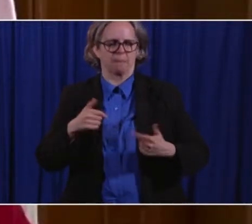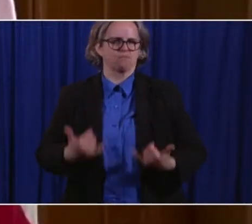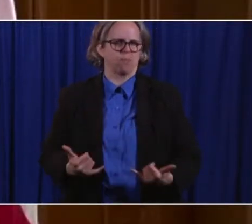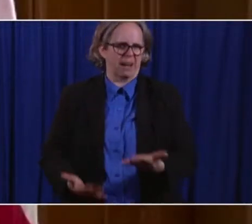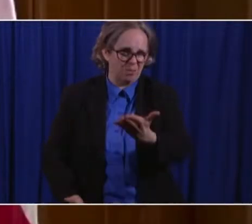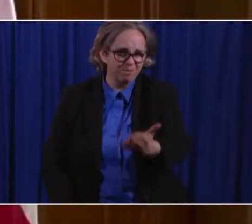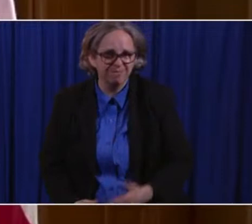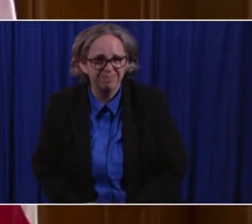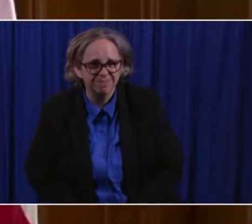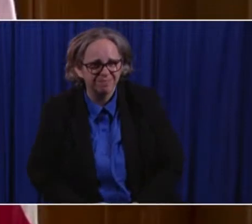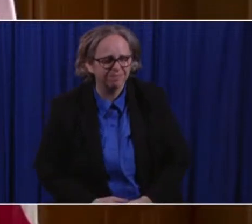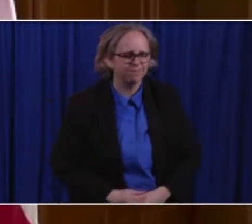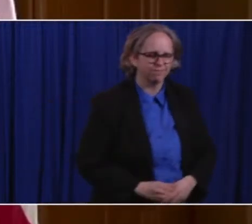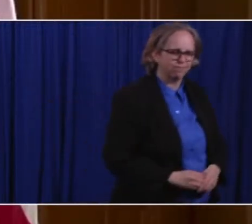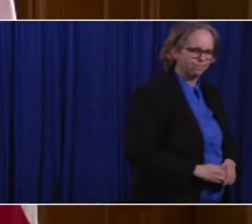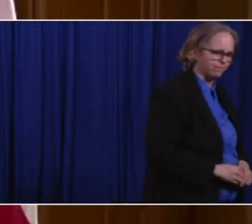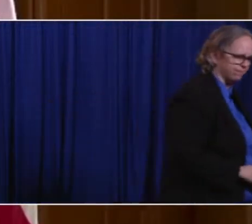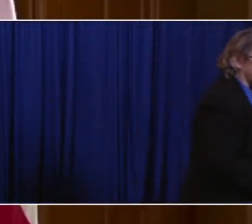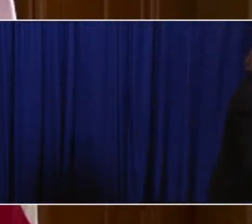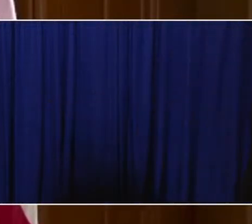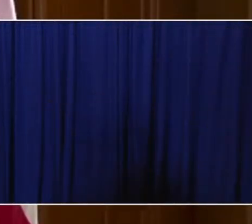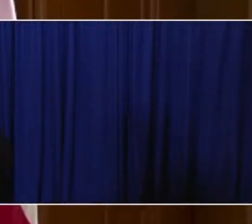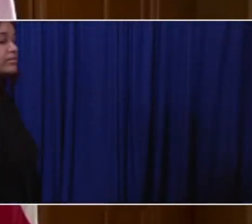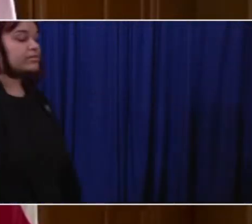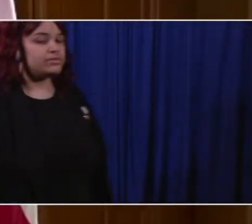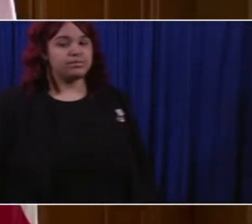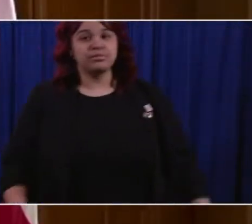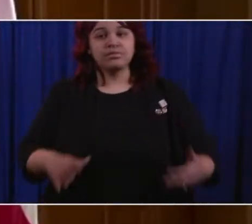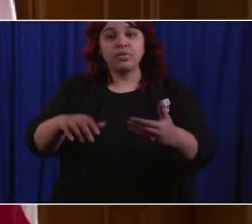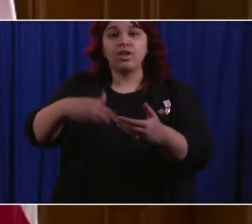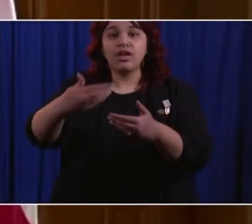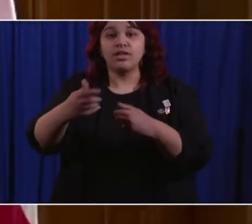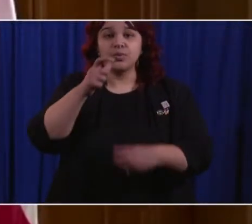Next question is from Trevor Peters at WXIX in Cincinnati.